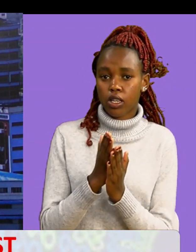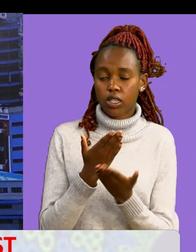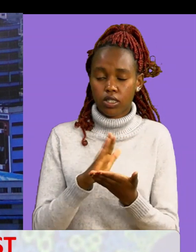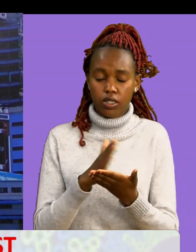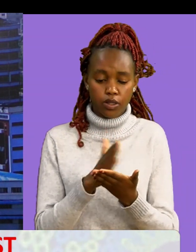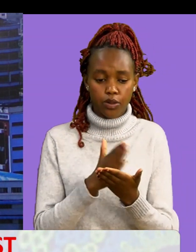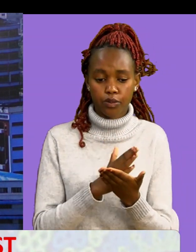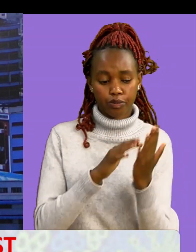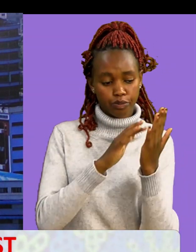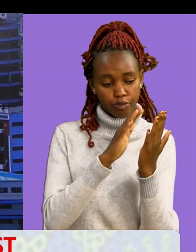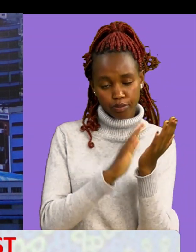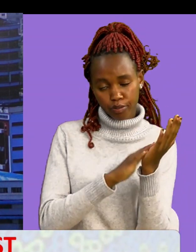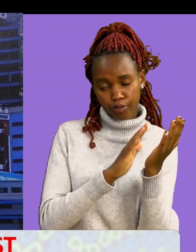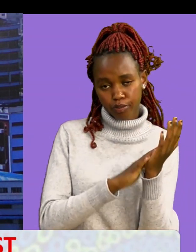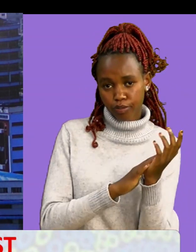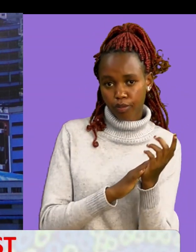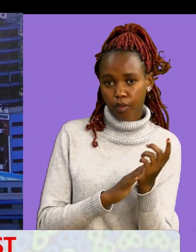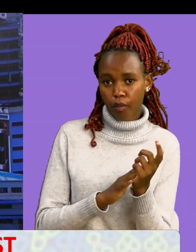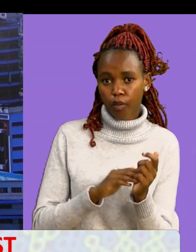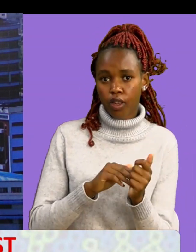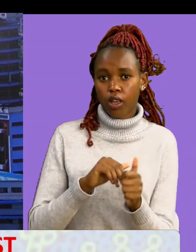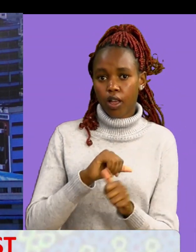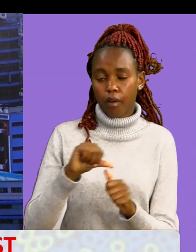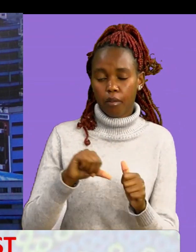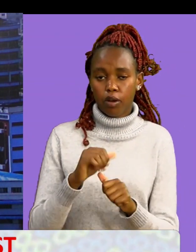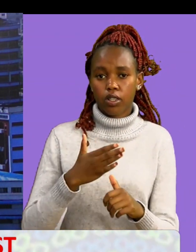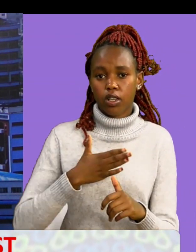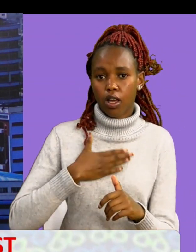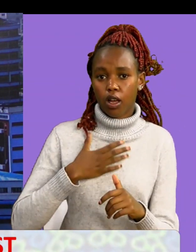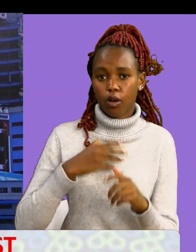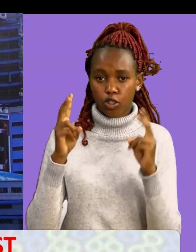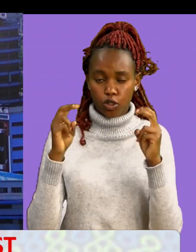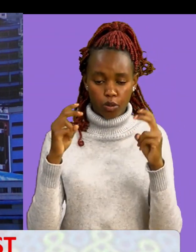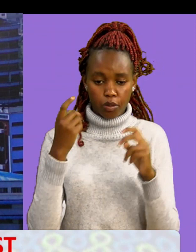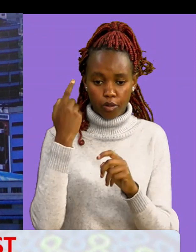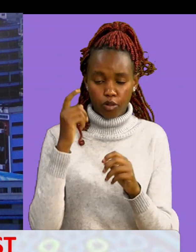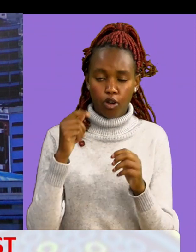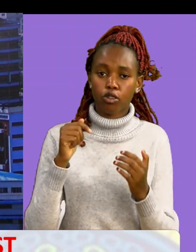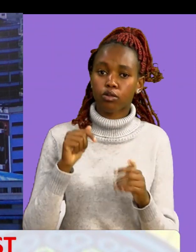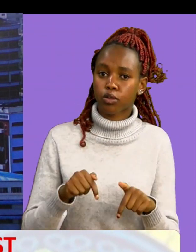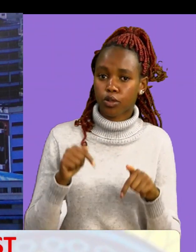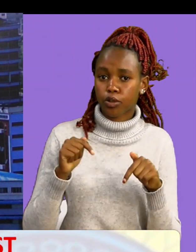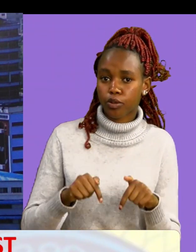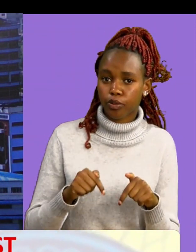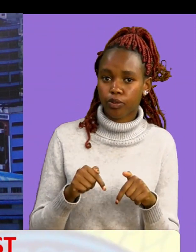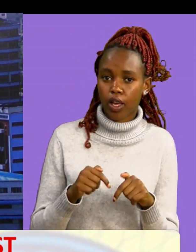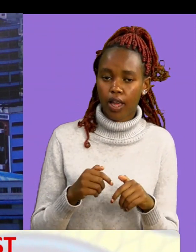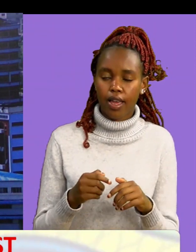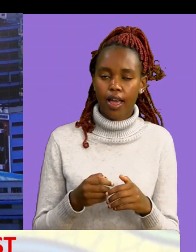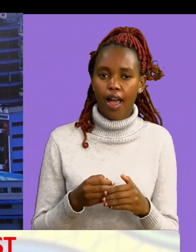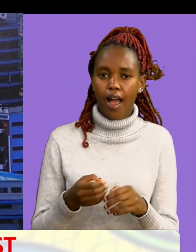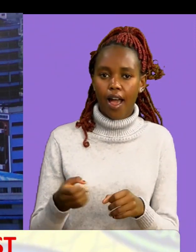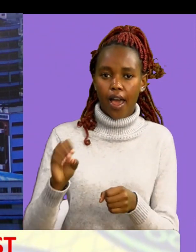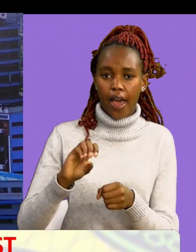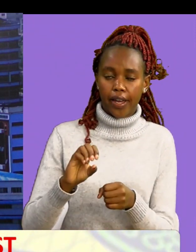opinions surrounding all our topics of today. Pia usahau pale masaa yake na kupatia some quotes arena, so some wisdom, something